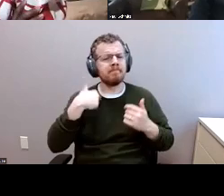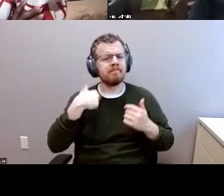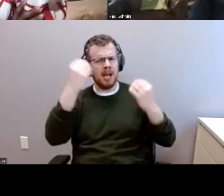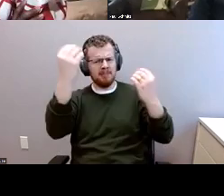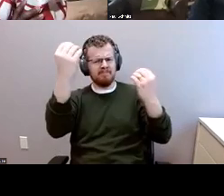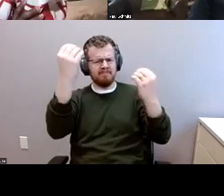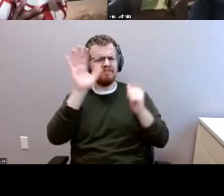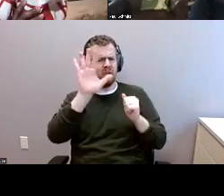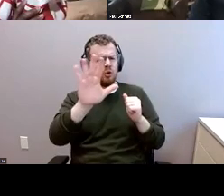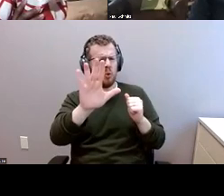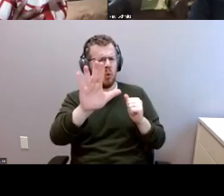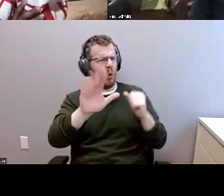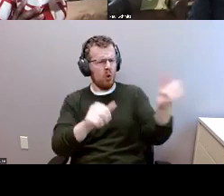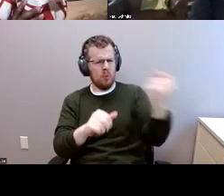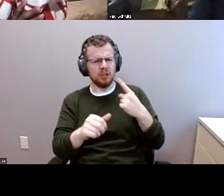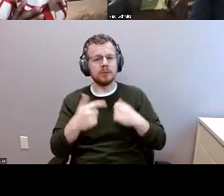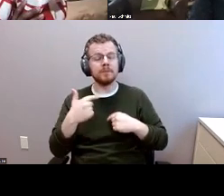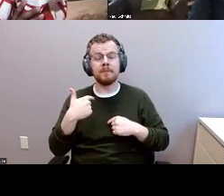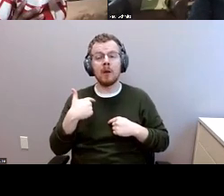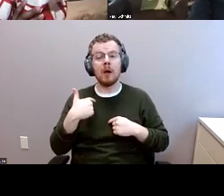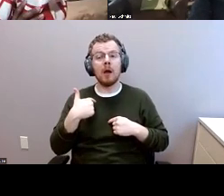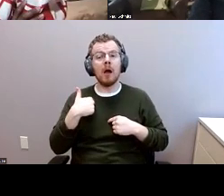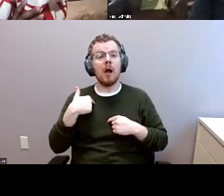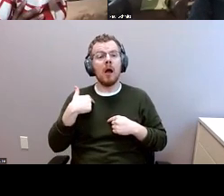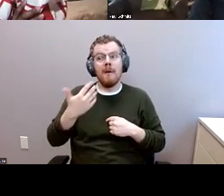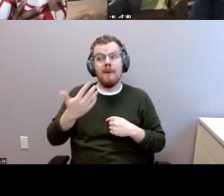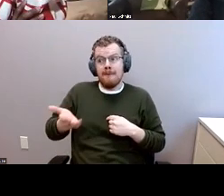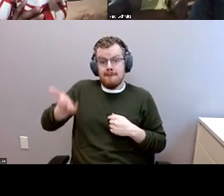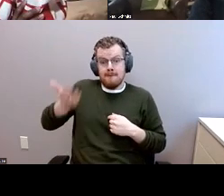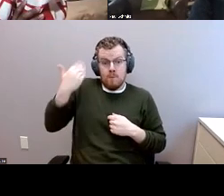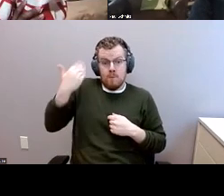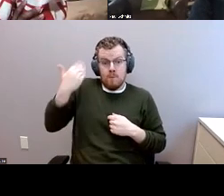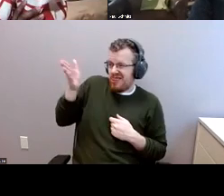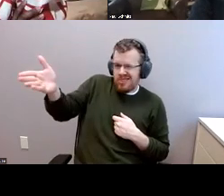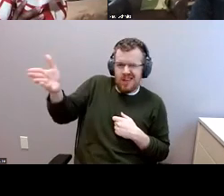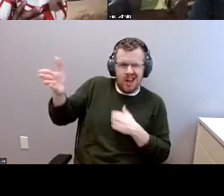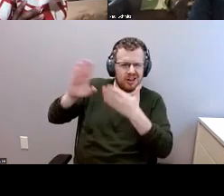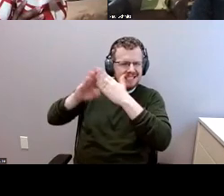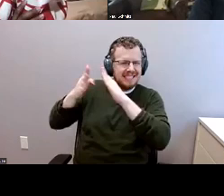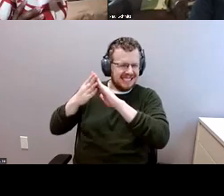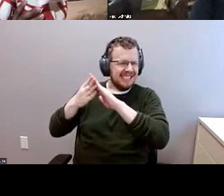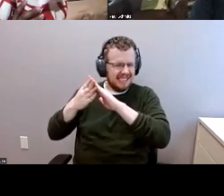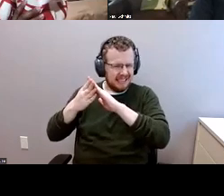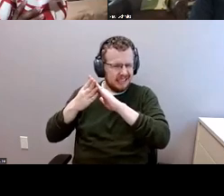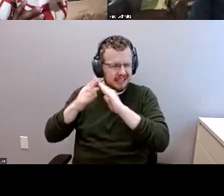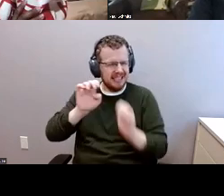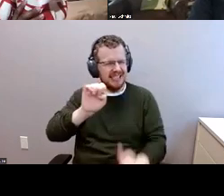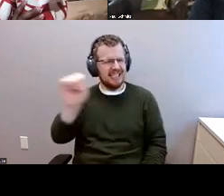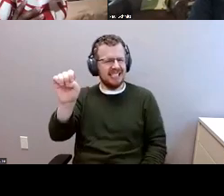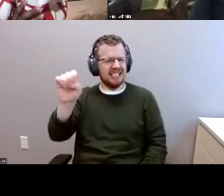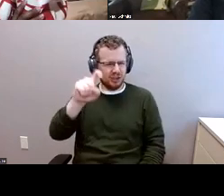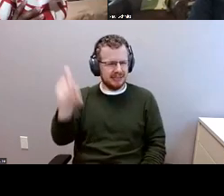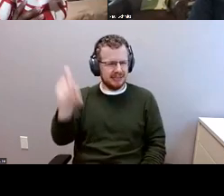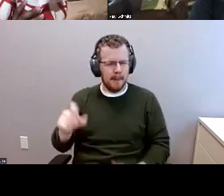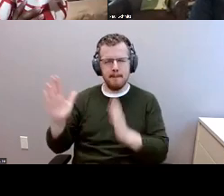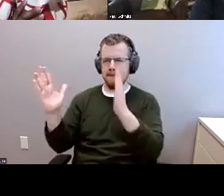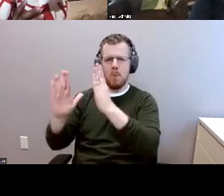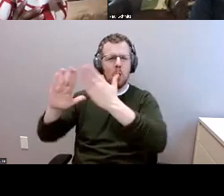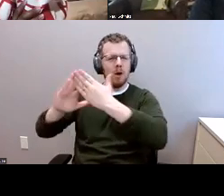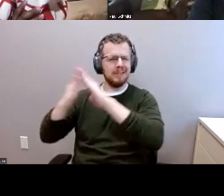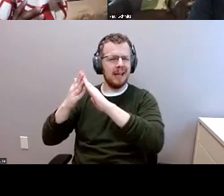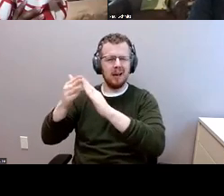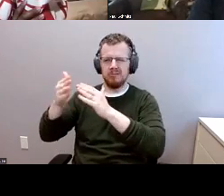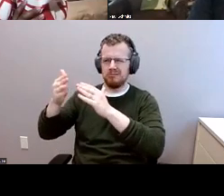question is I was once in a city in Eastern Texas, a small town closer to